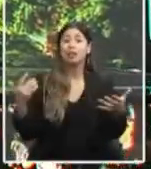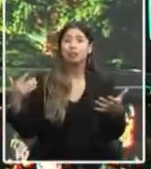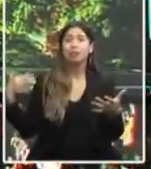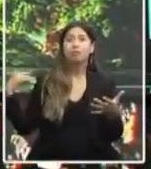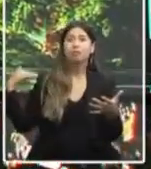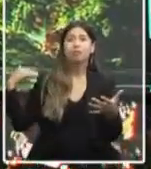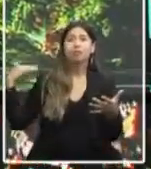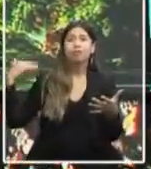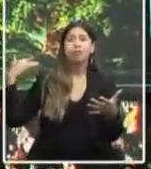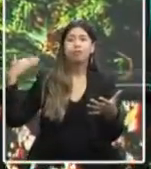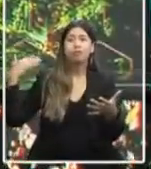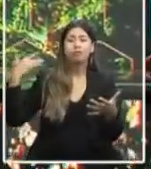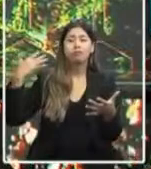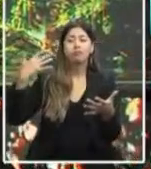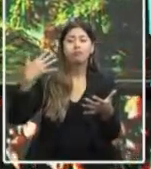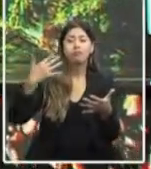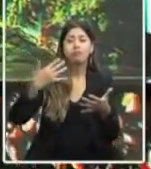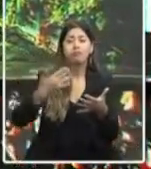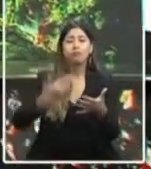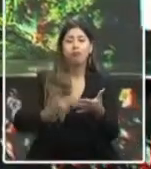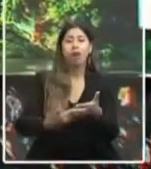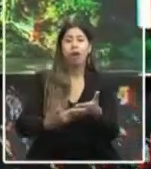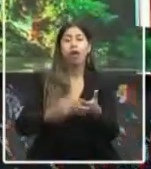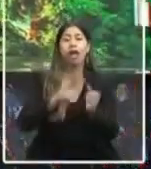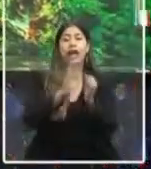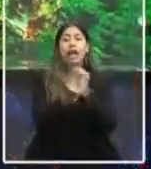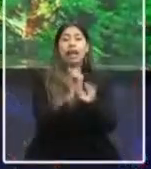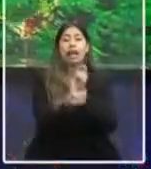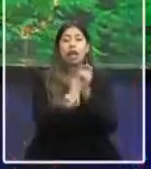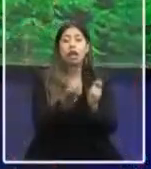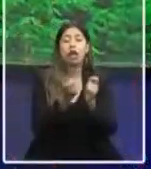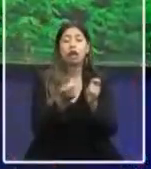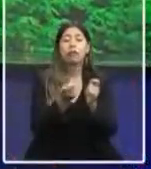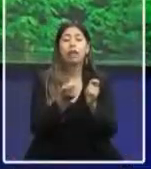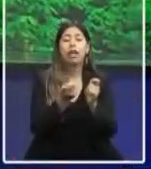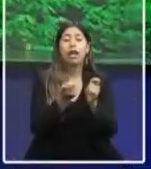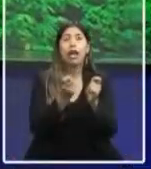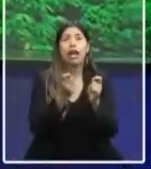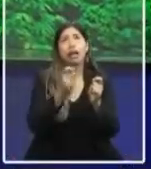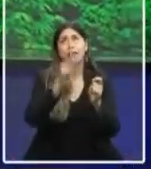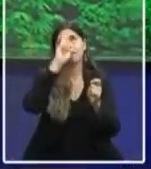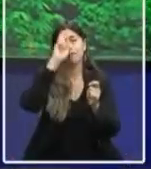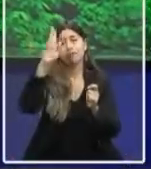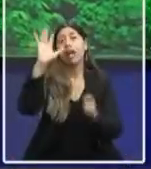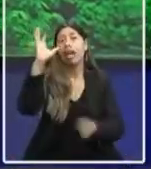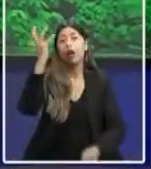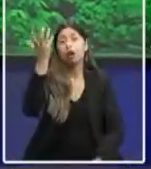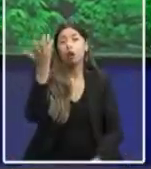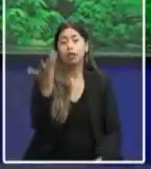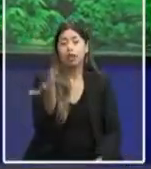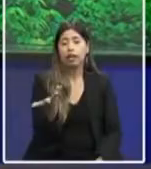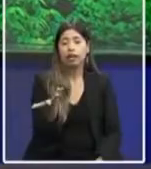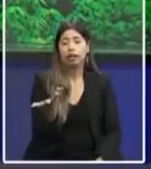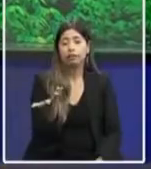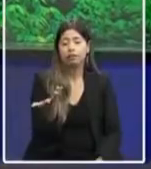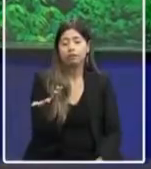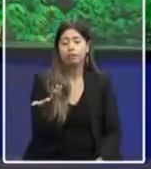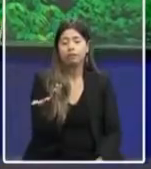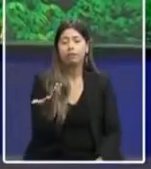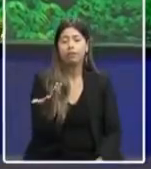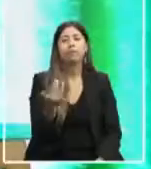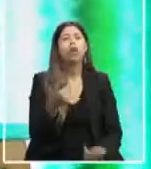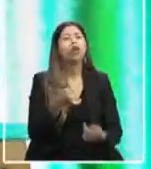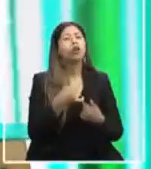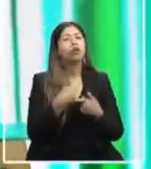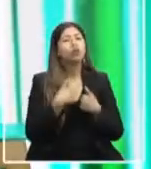economics, if you like, you want to put it that way, this kind of the issues that I raised in my review, I've been working on off and on